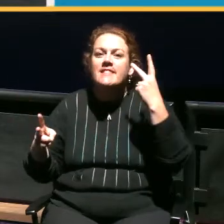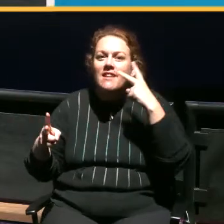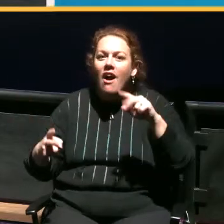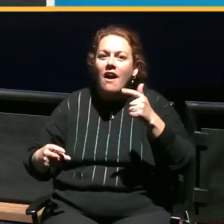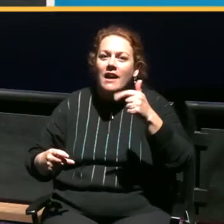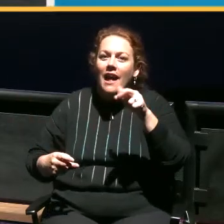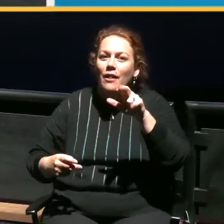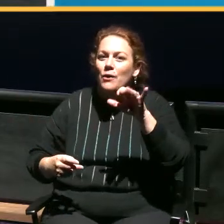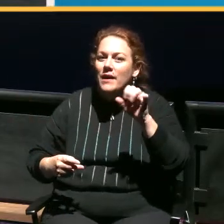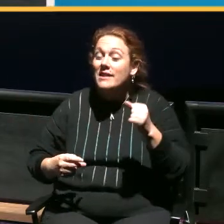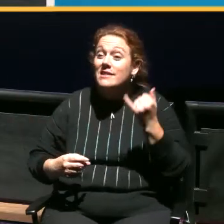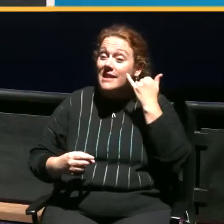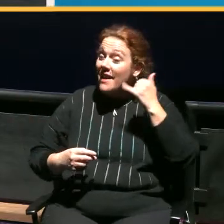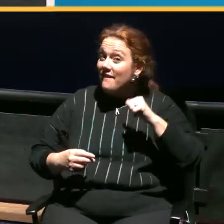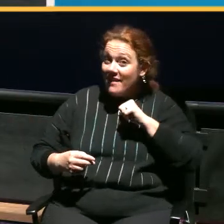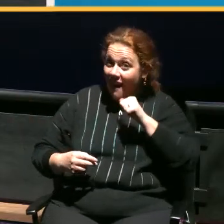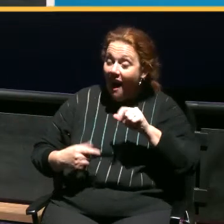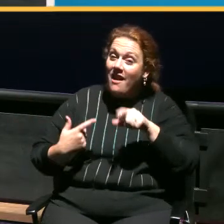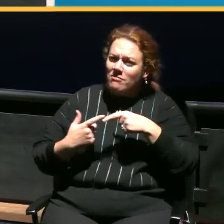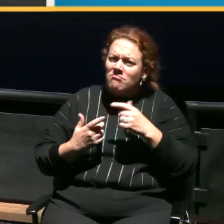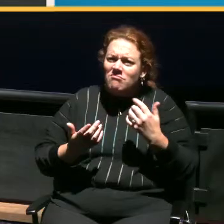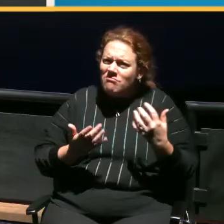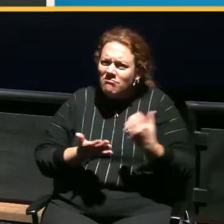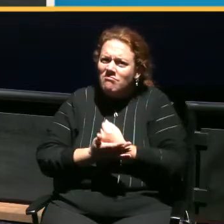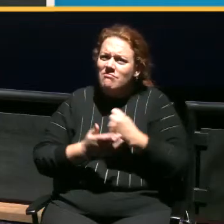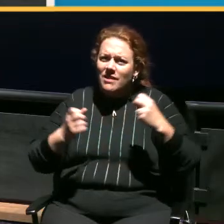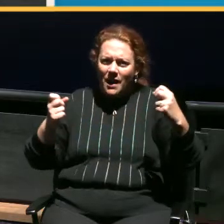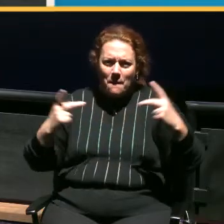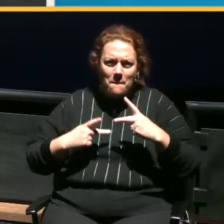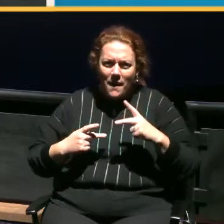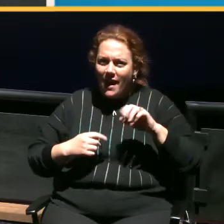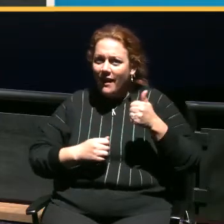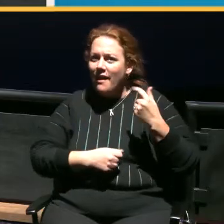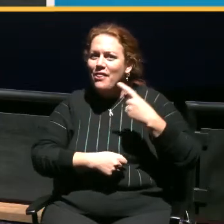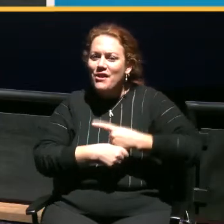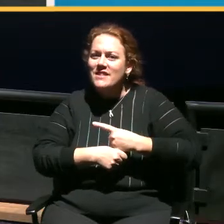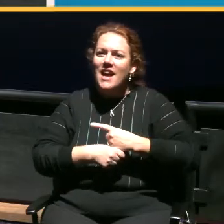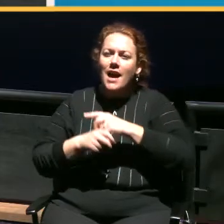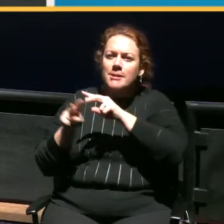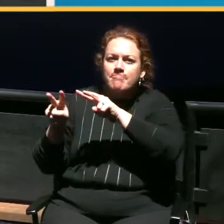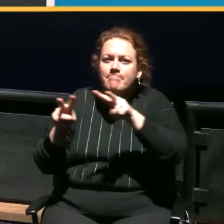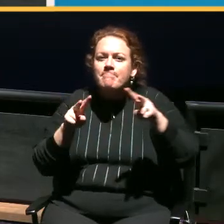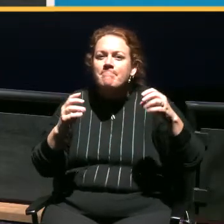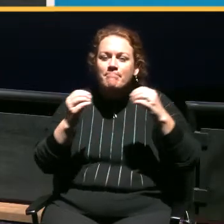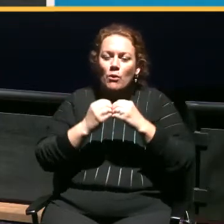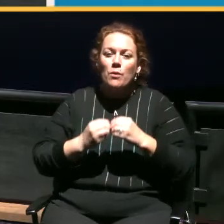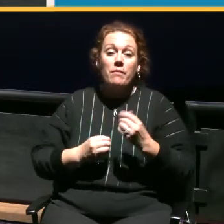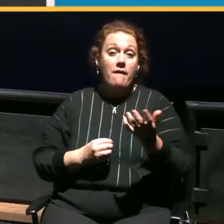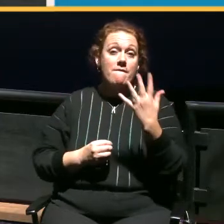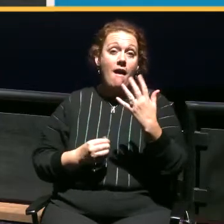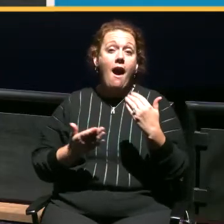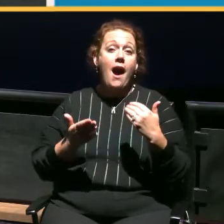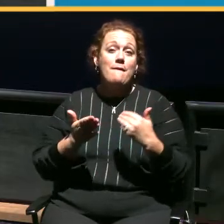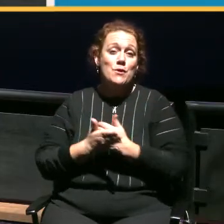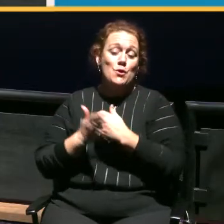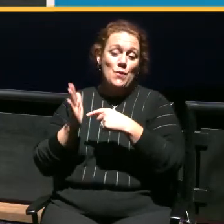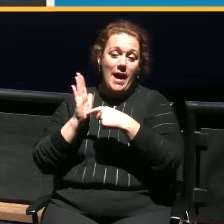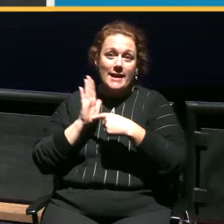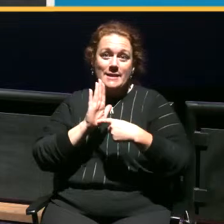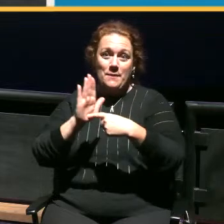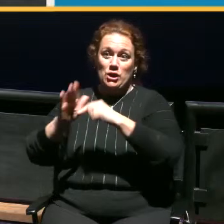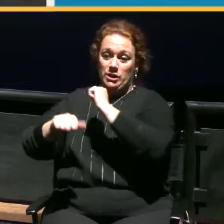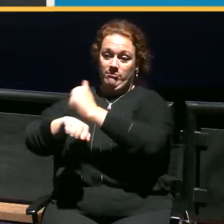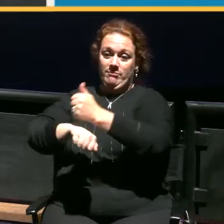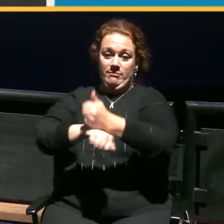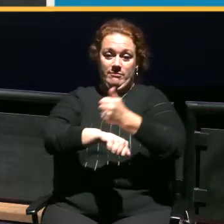not, I encourage you to come back soon to take a closer look. Those 5 new exhibitions, along with 8